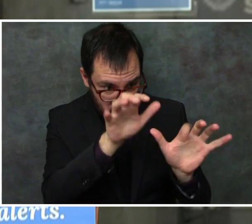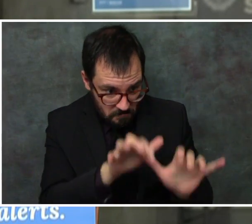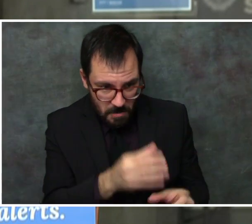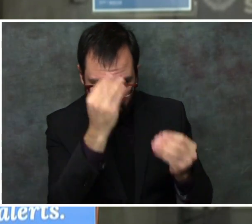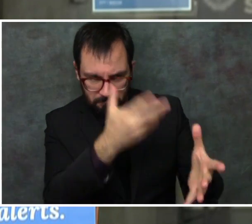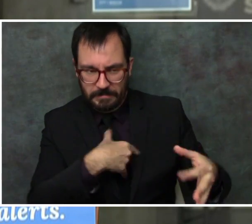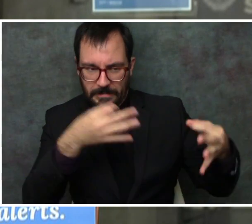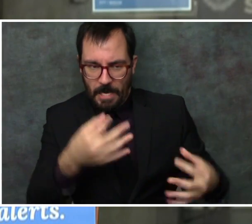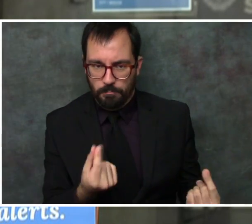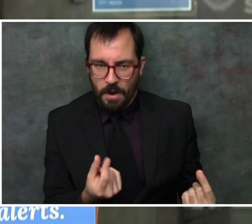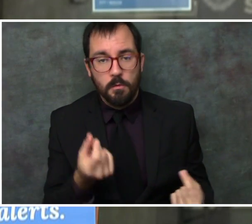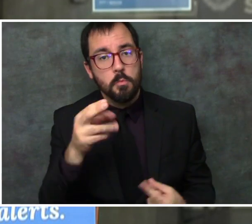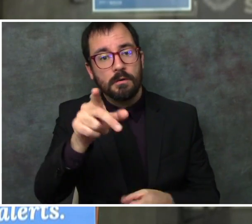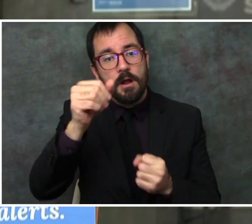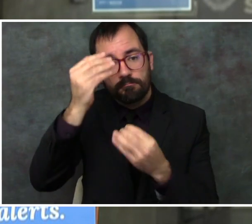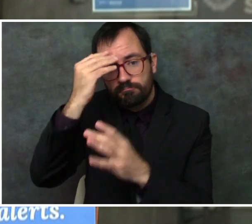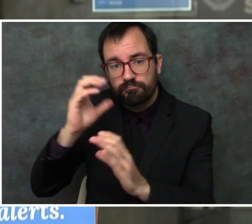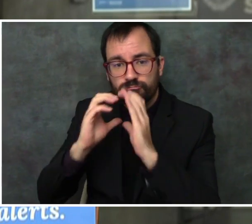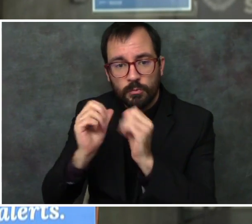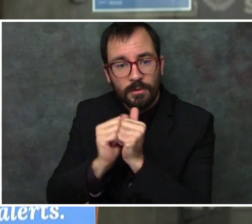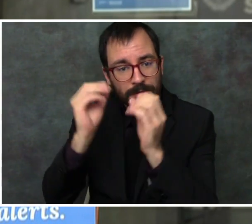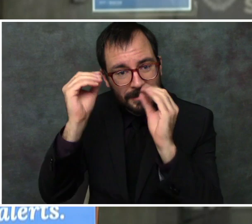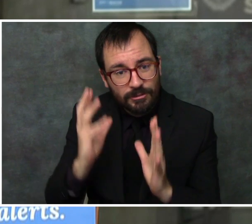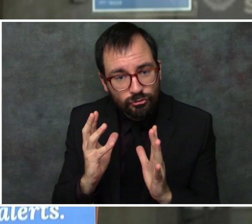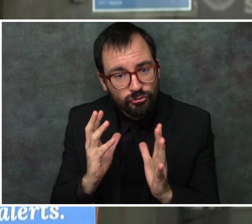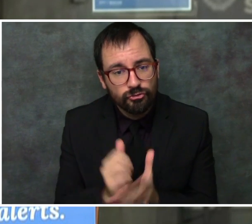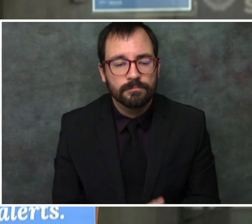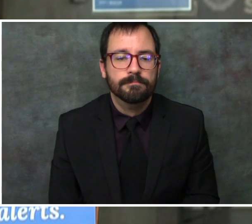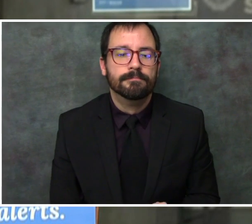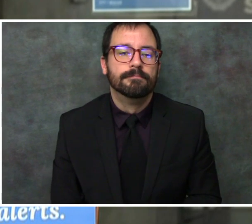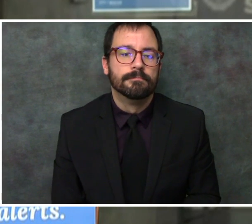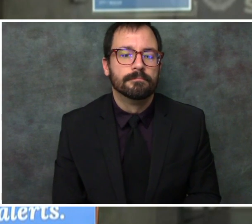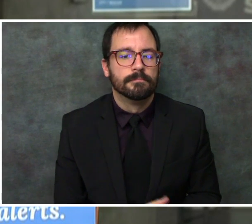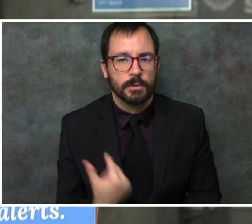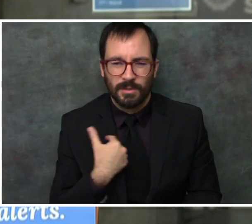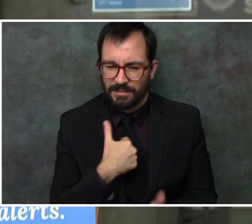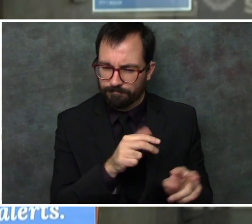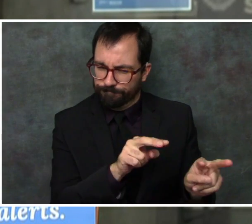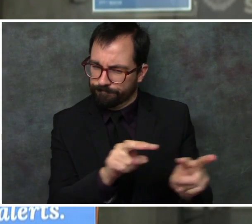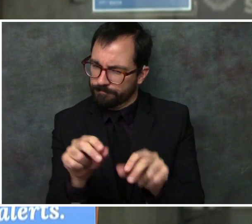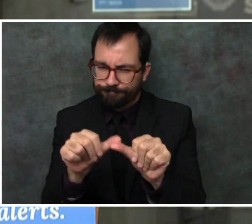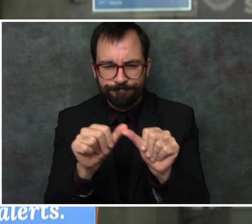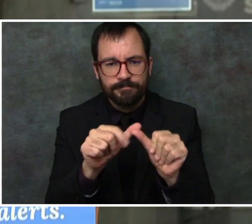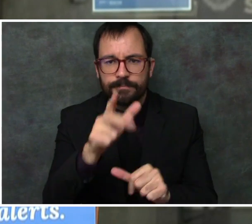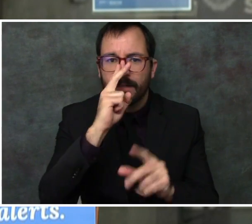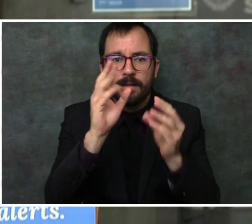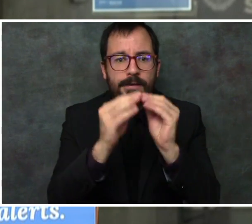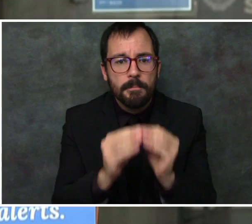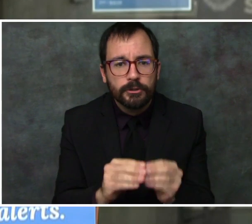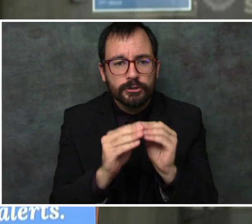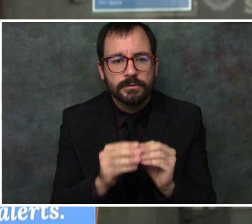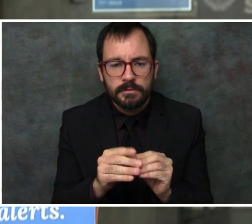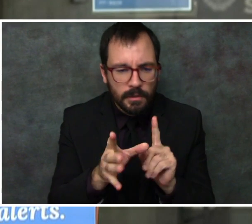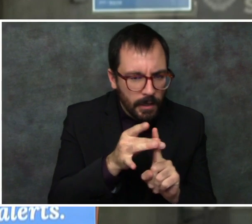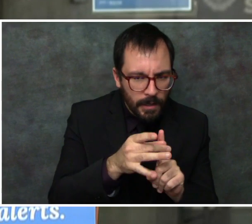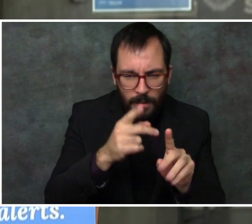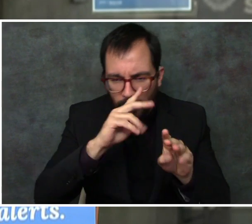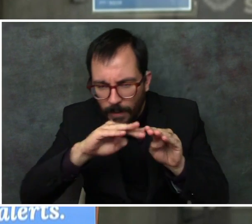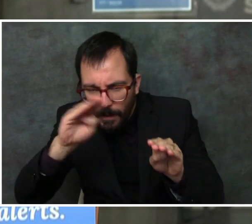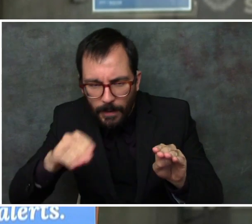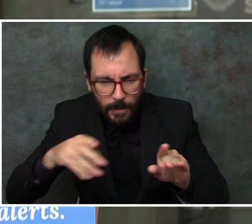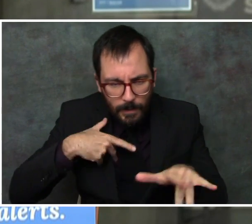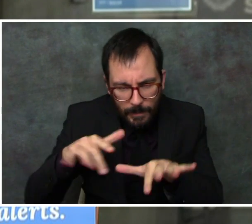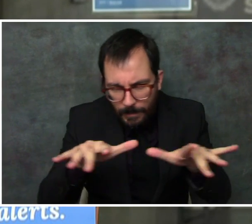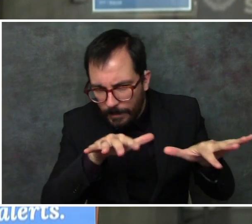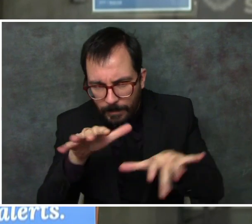recent uptick is a trend or if we have to continue to evaluate our current plans